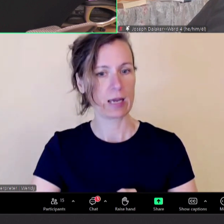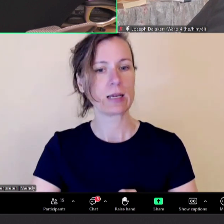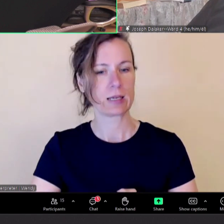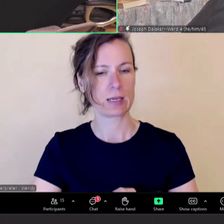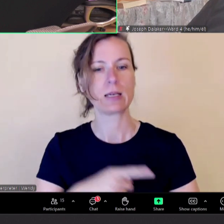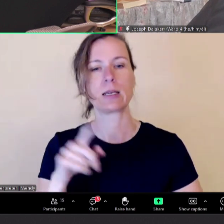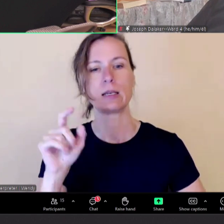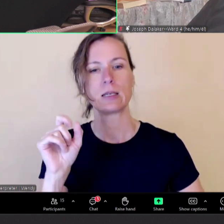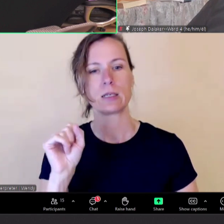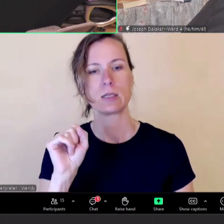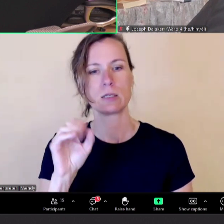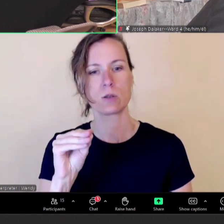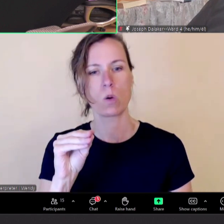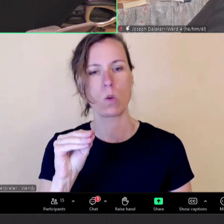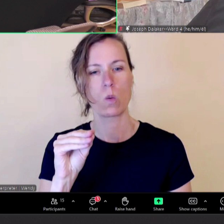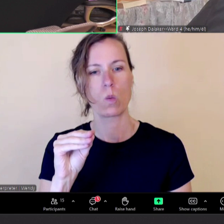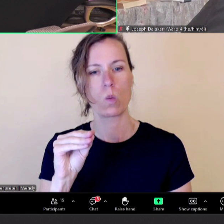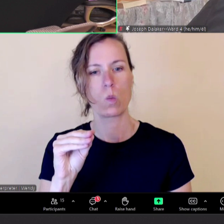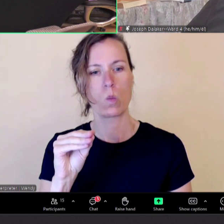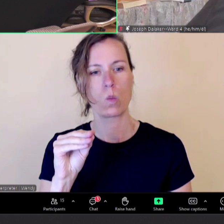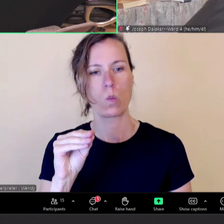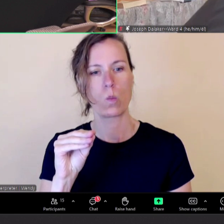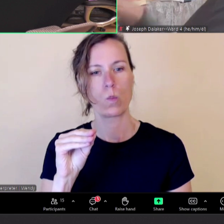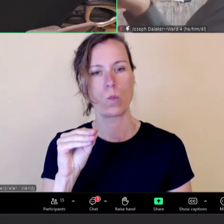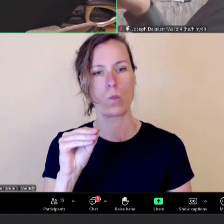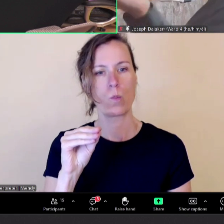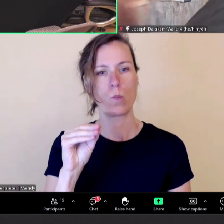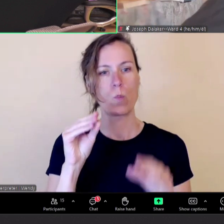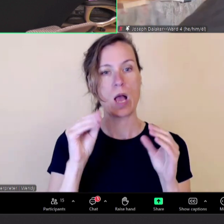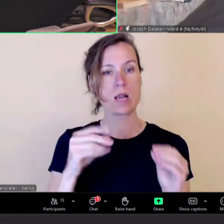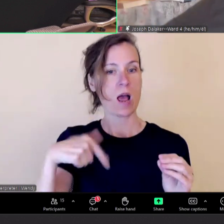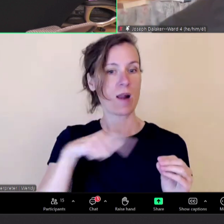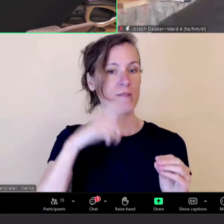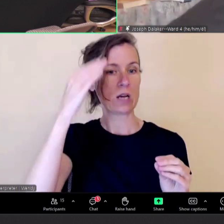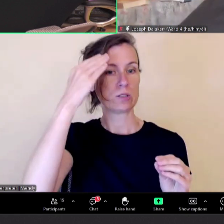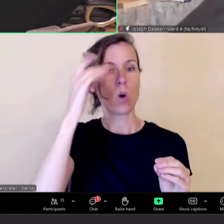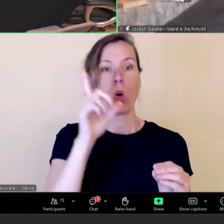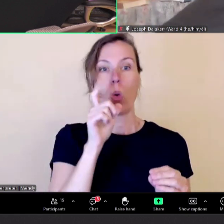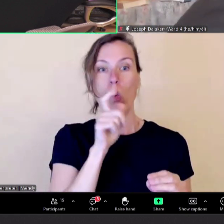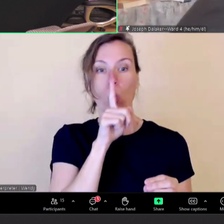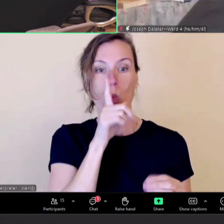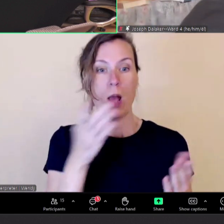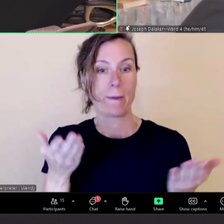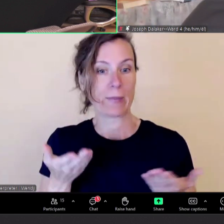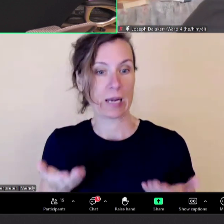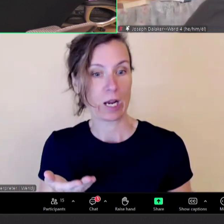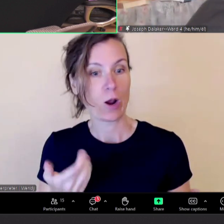None of us know if we will actually be here, but we can go ahead and still have the budget.